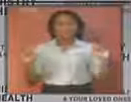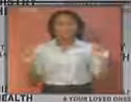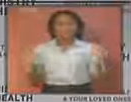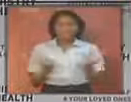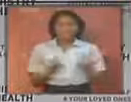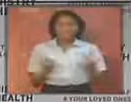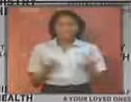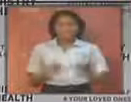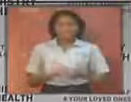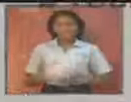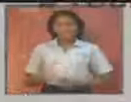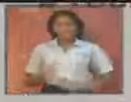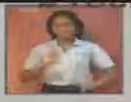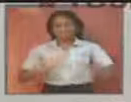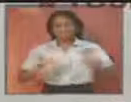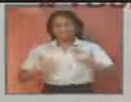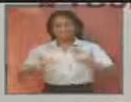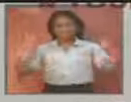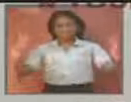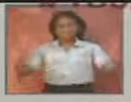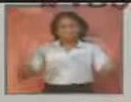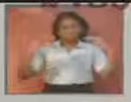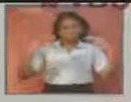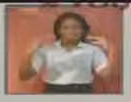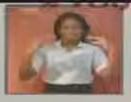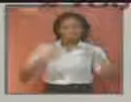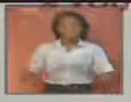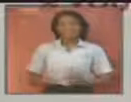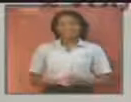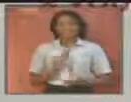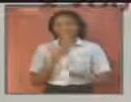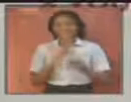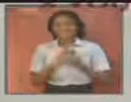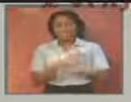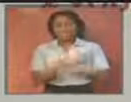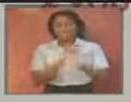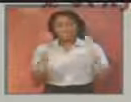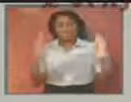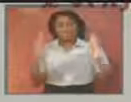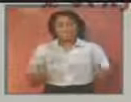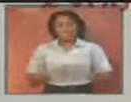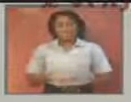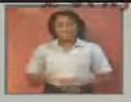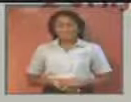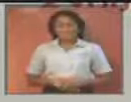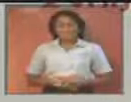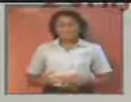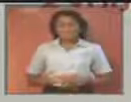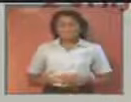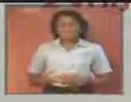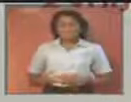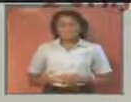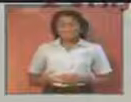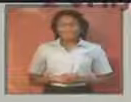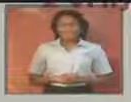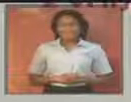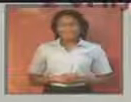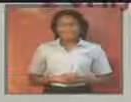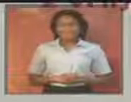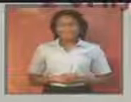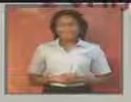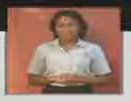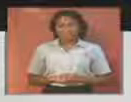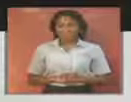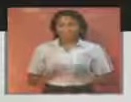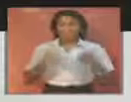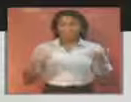Professor Carrington, members of the media, members of the viewing and listening public. If I could have the slide with the clinical update, please. So going into the number of